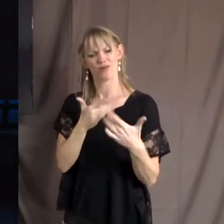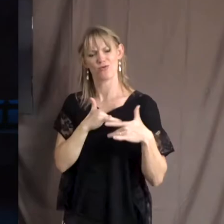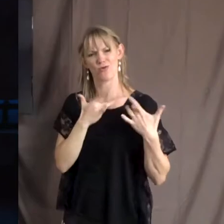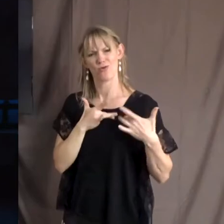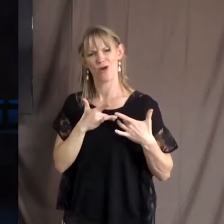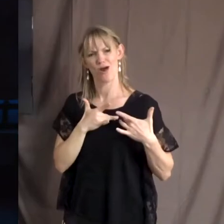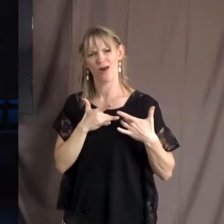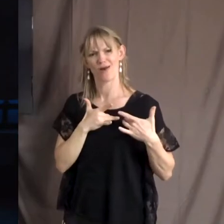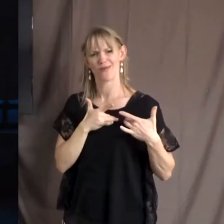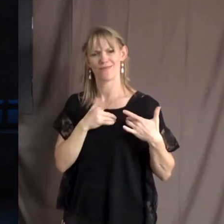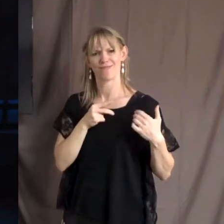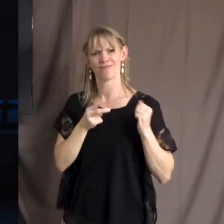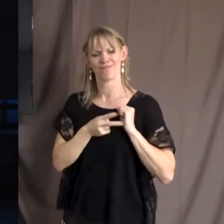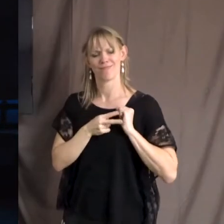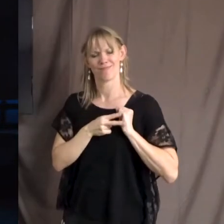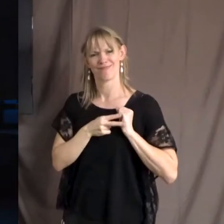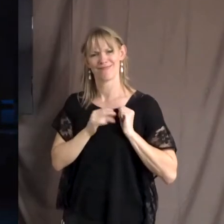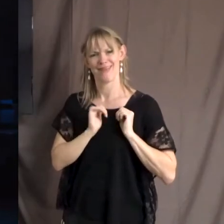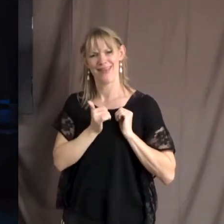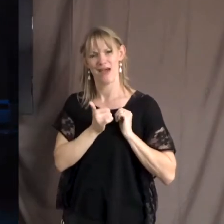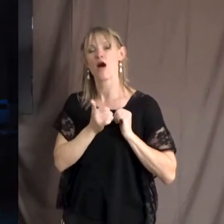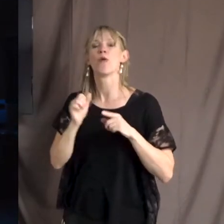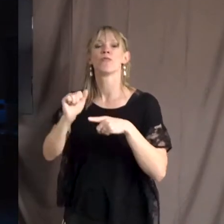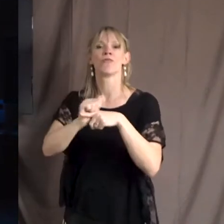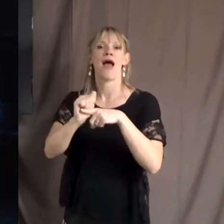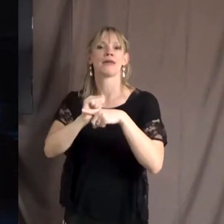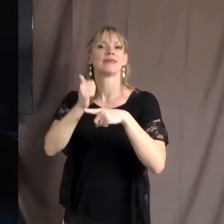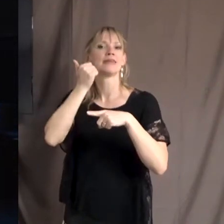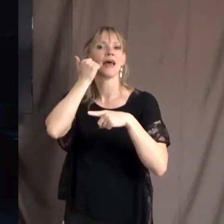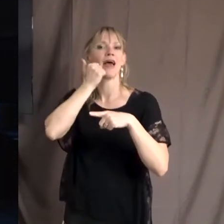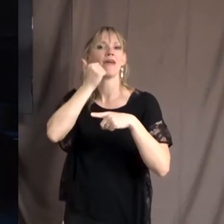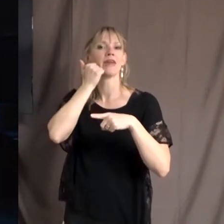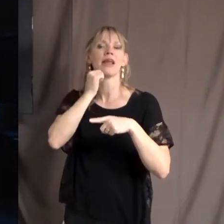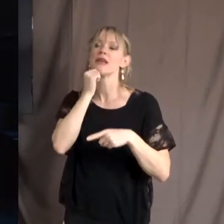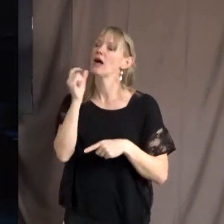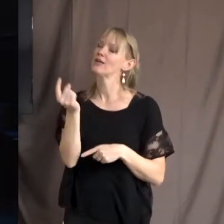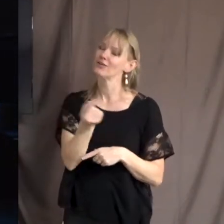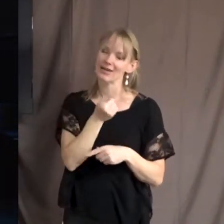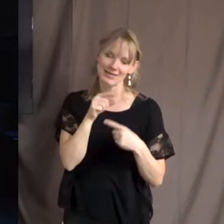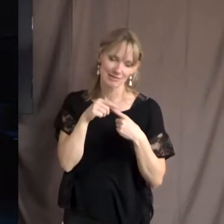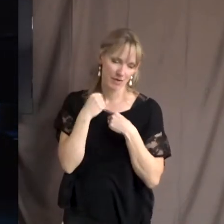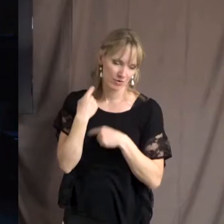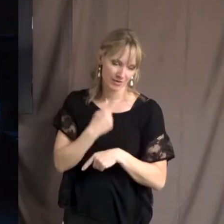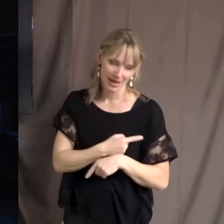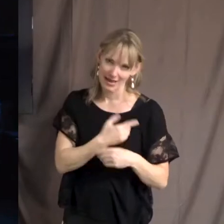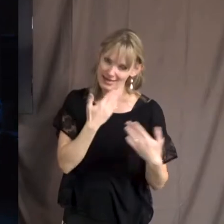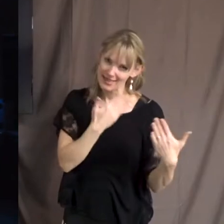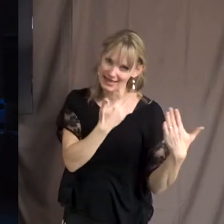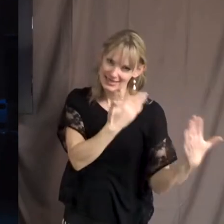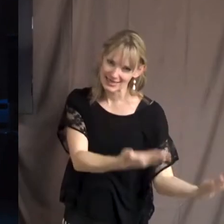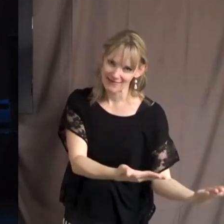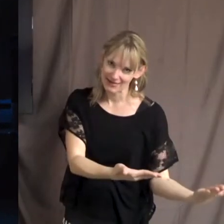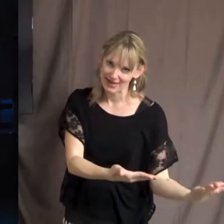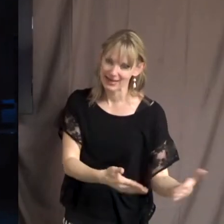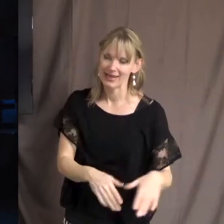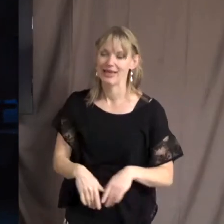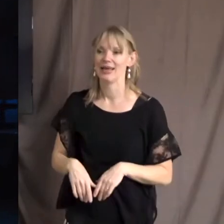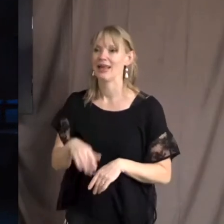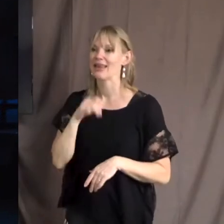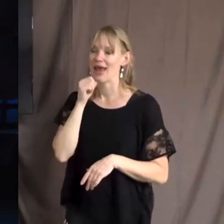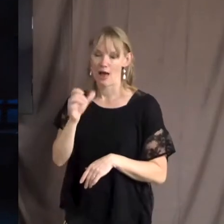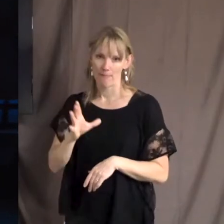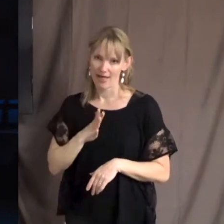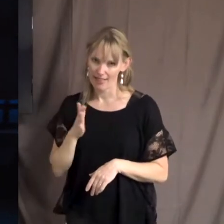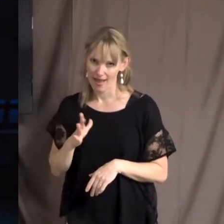to practice it every single day. It's not just for special days like Thanksgiving. It's not just something you do to be polite.